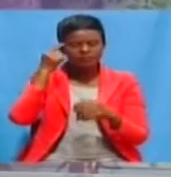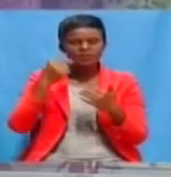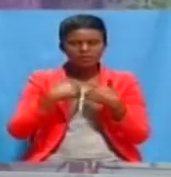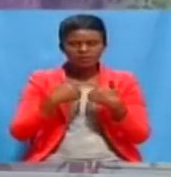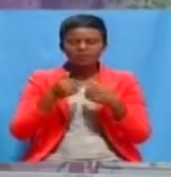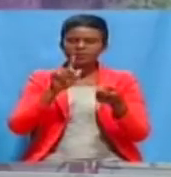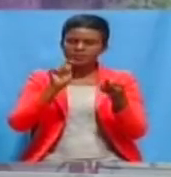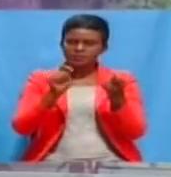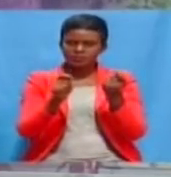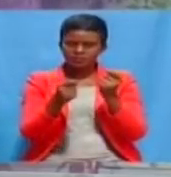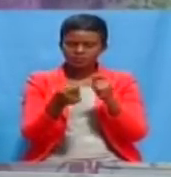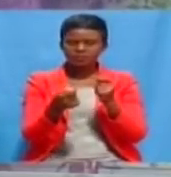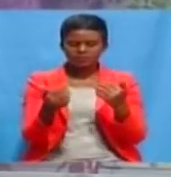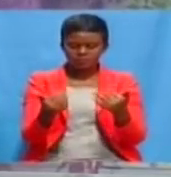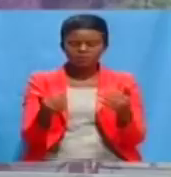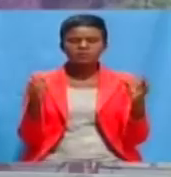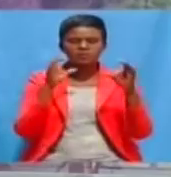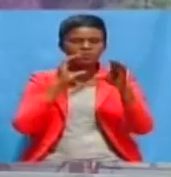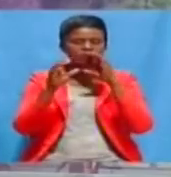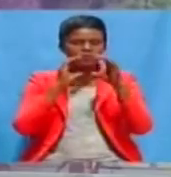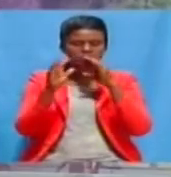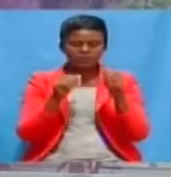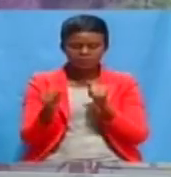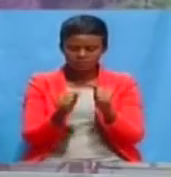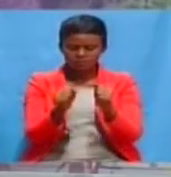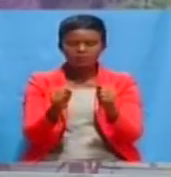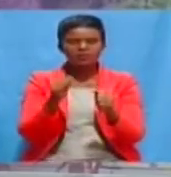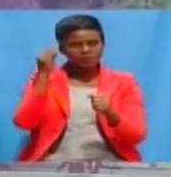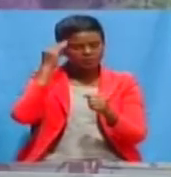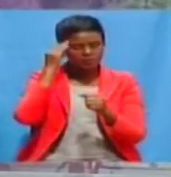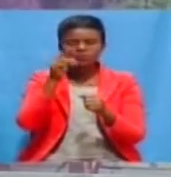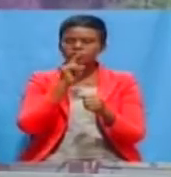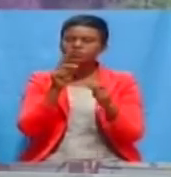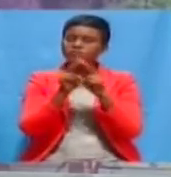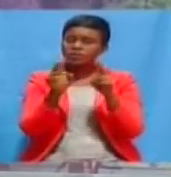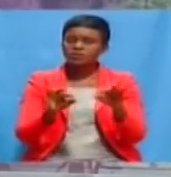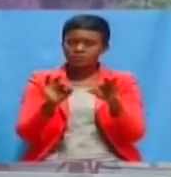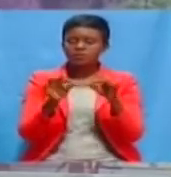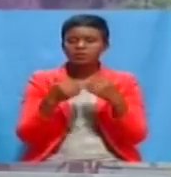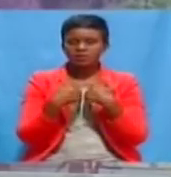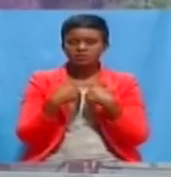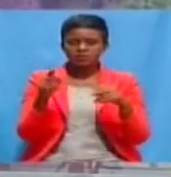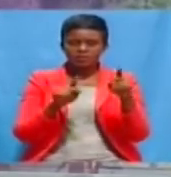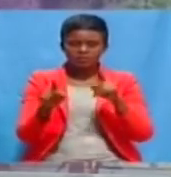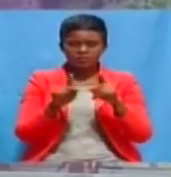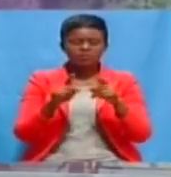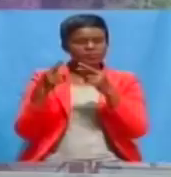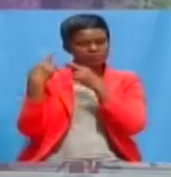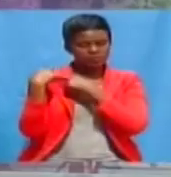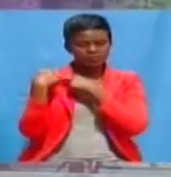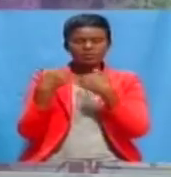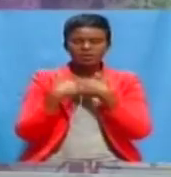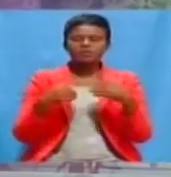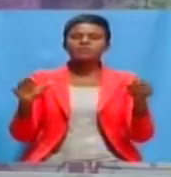by transforming the current communication system. She noted that it is imperative for those with responsibility